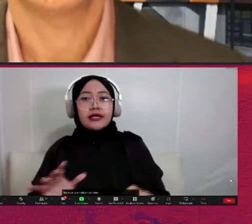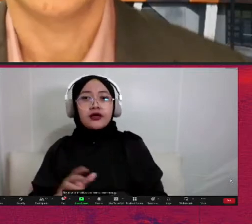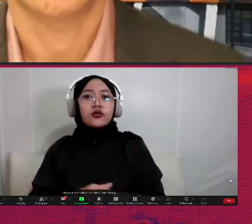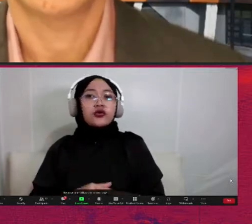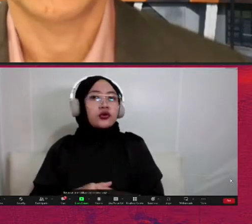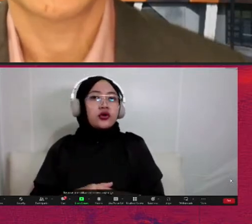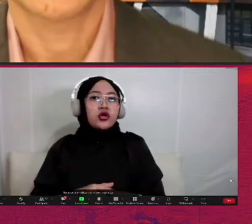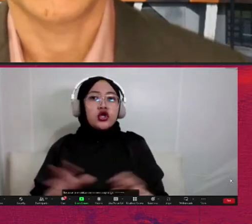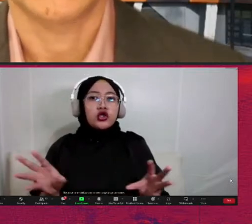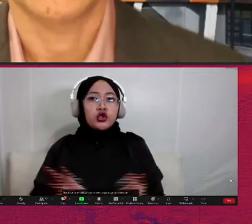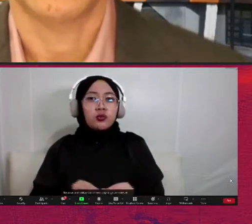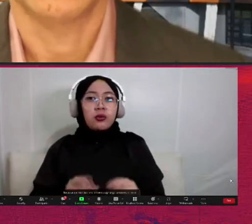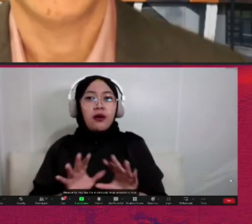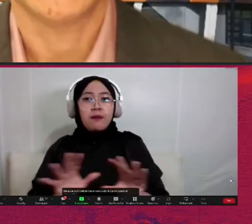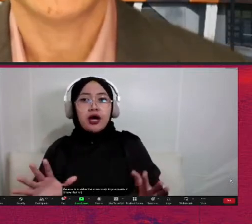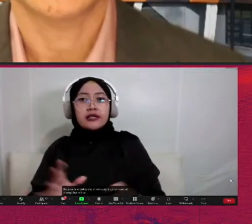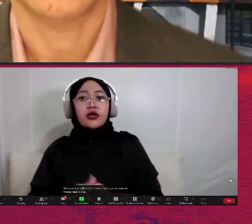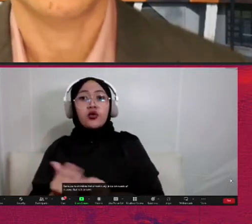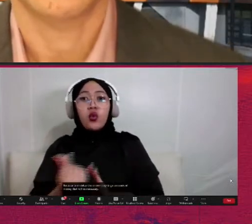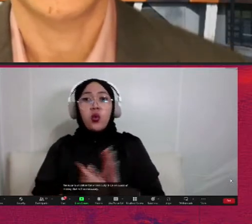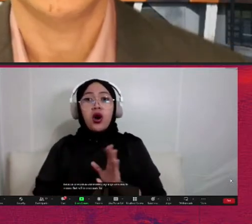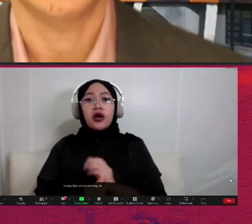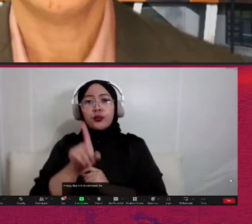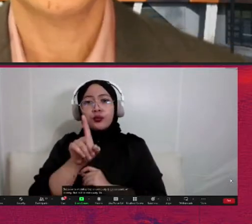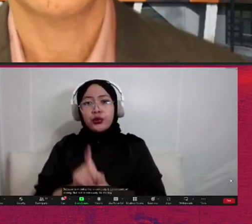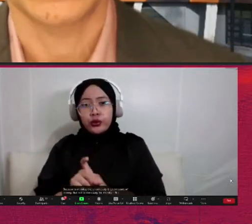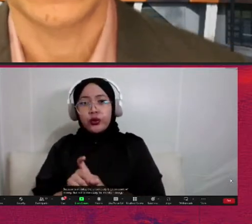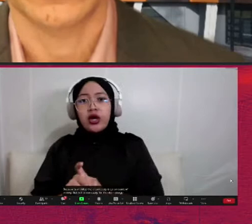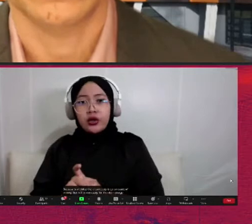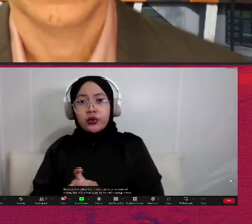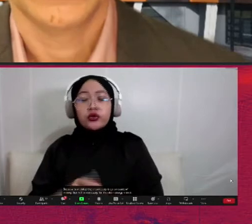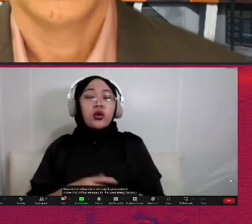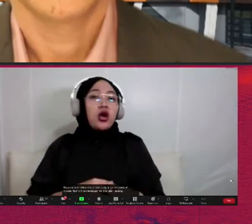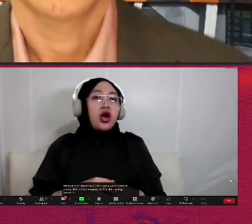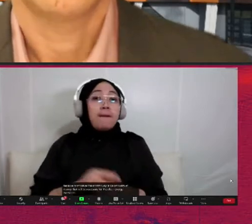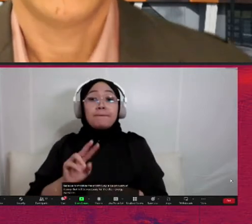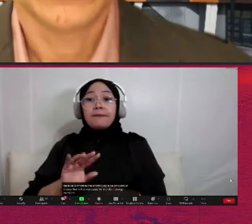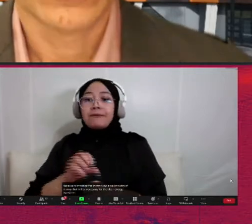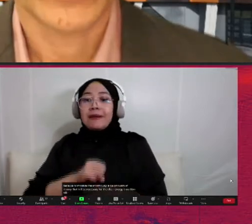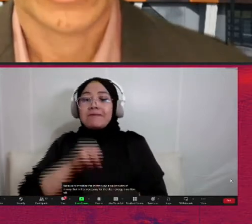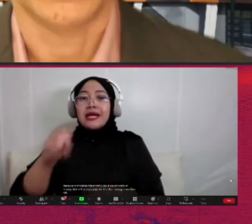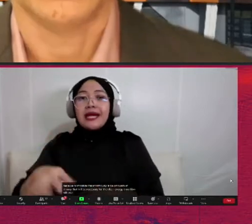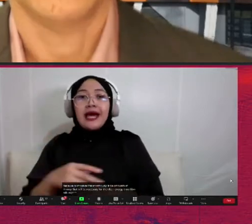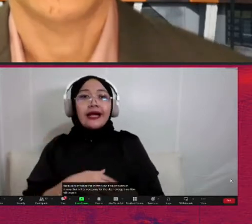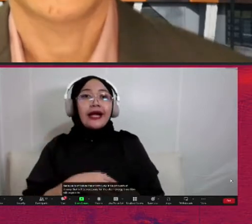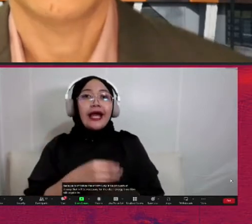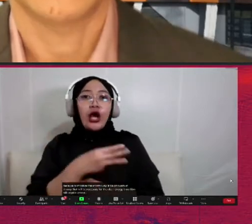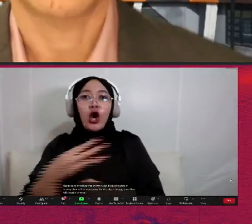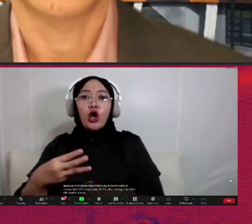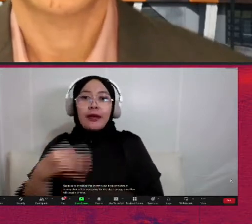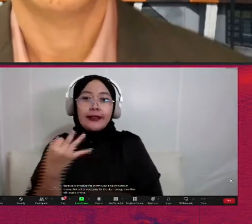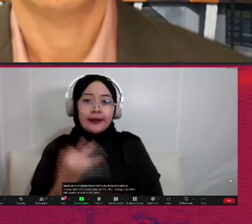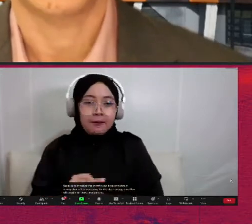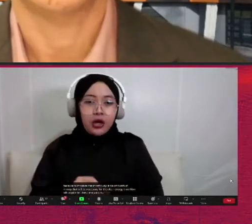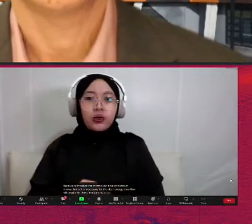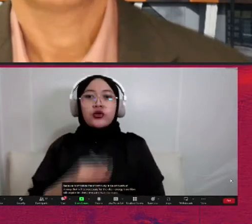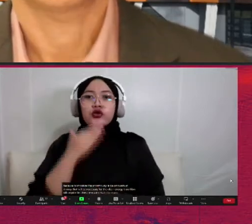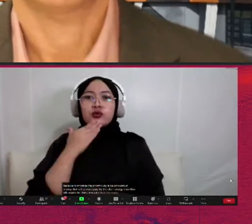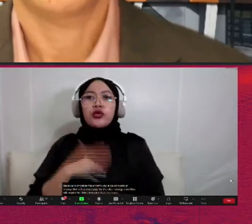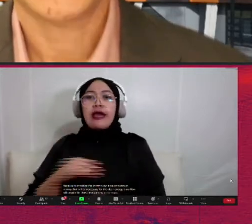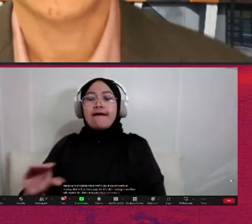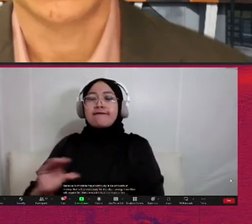the enormously large amounts of money that will be necessary for the clean energy transition, will require for those investments to be